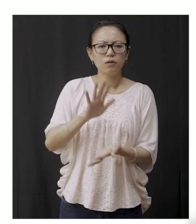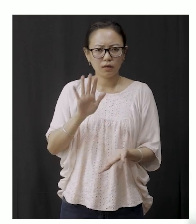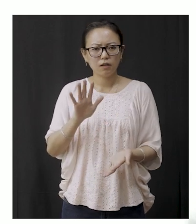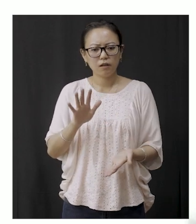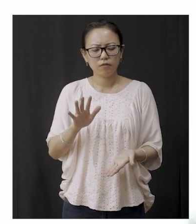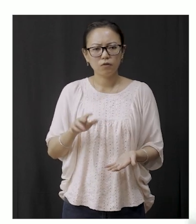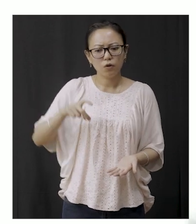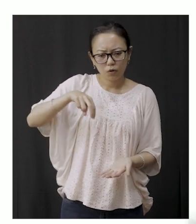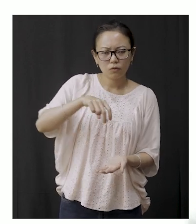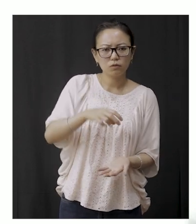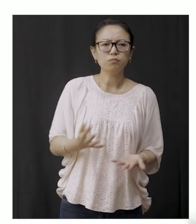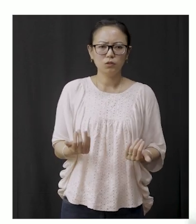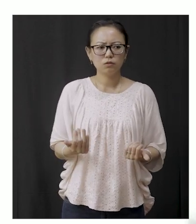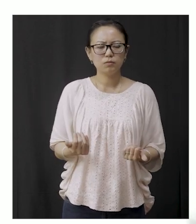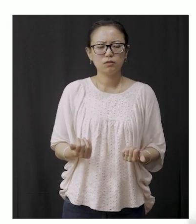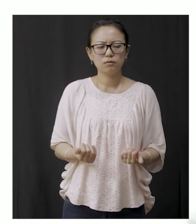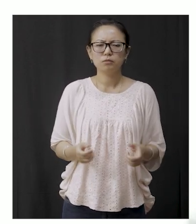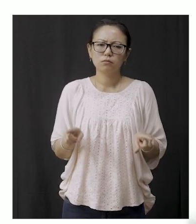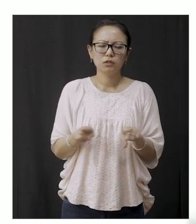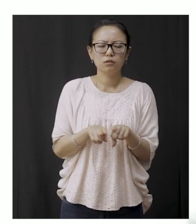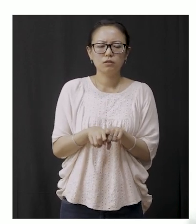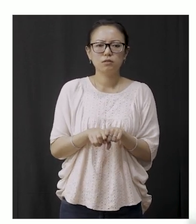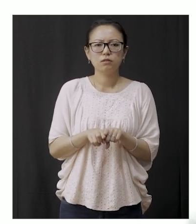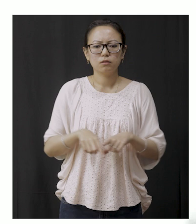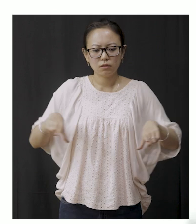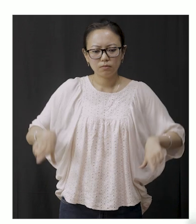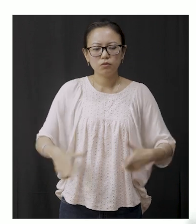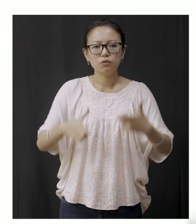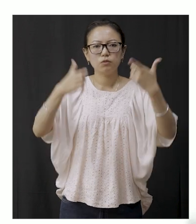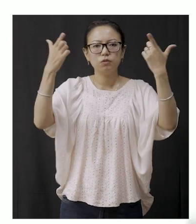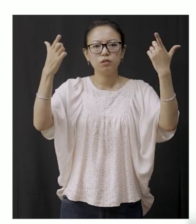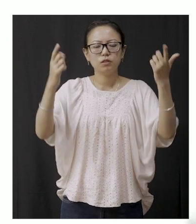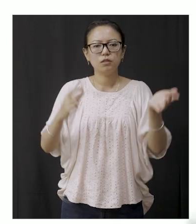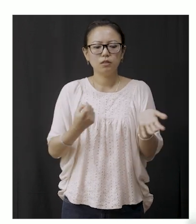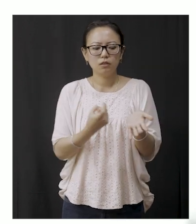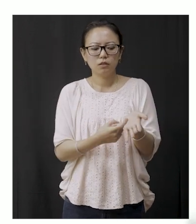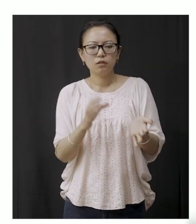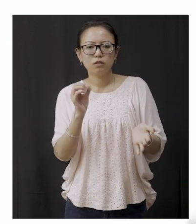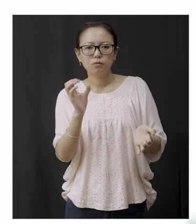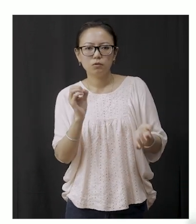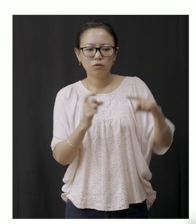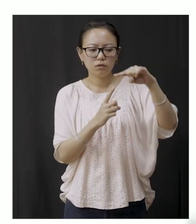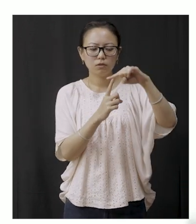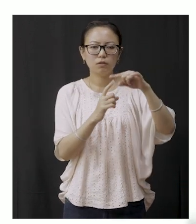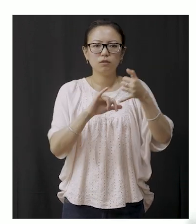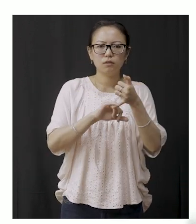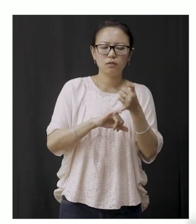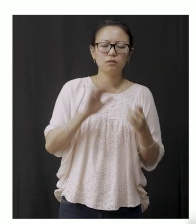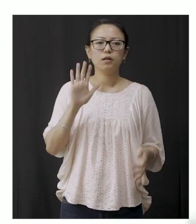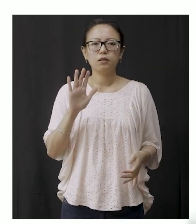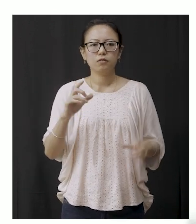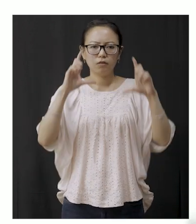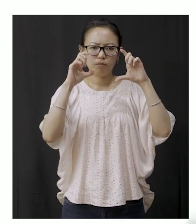trees, they also have feet. Their feet is their roots. Here is the root of a tree, and this part